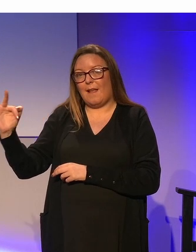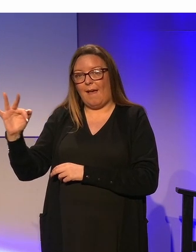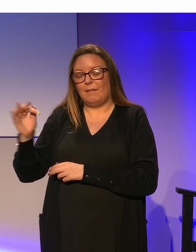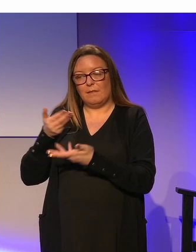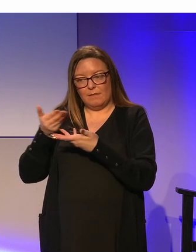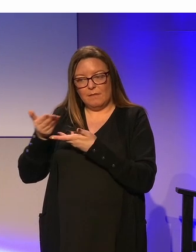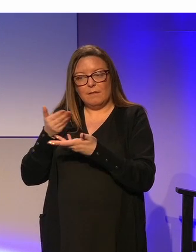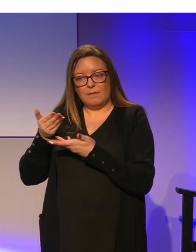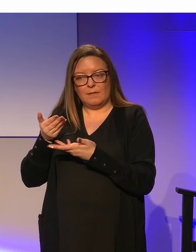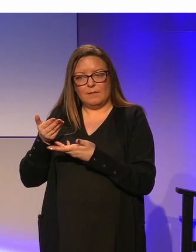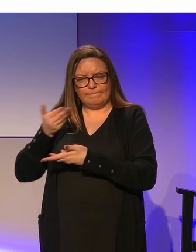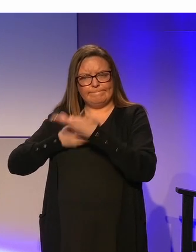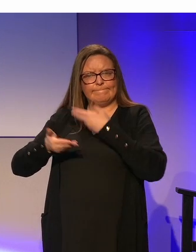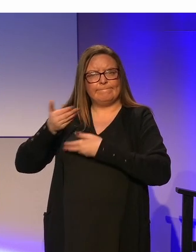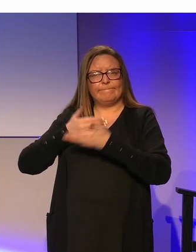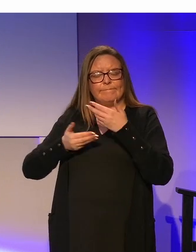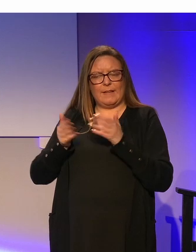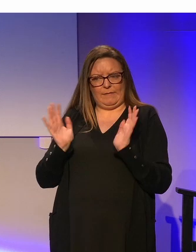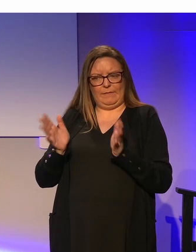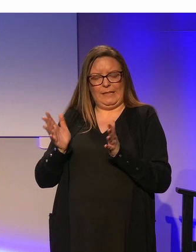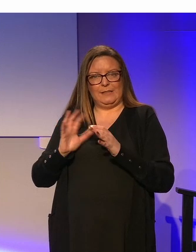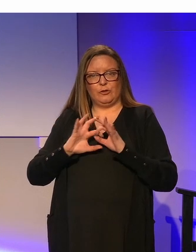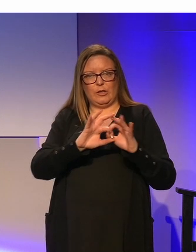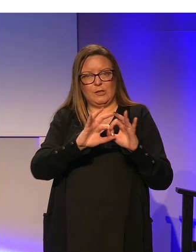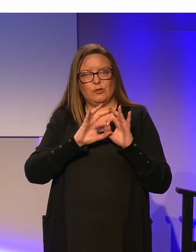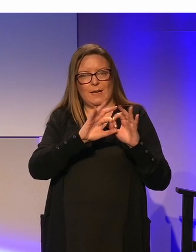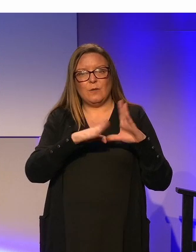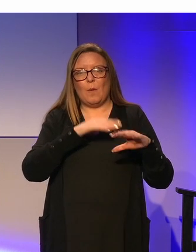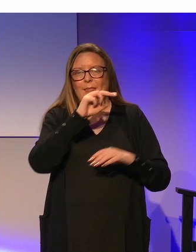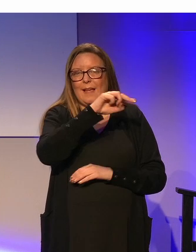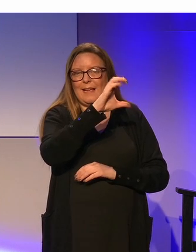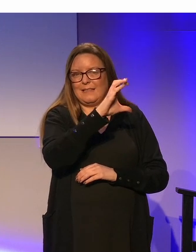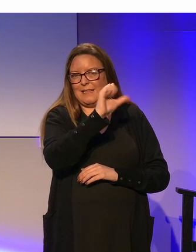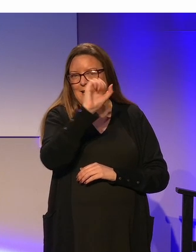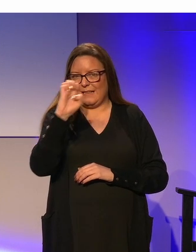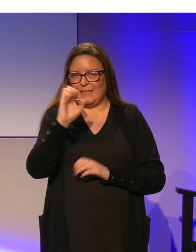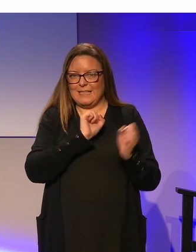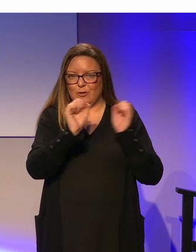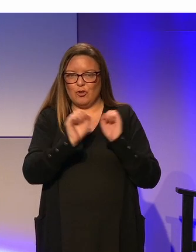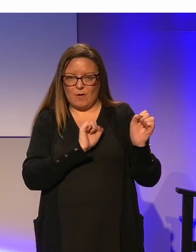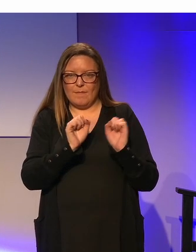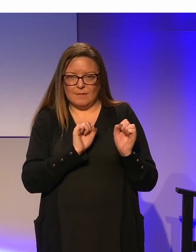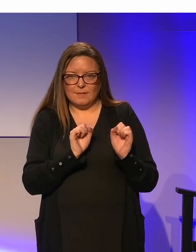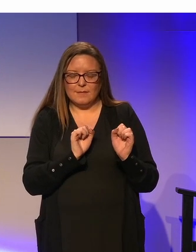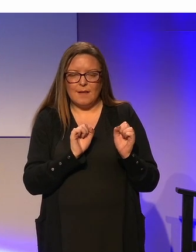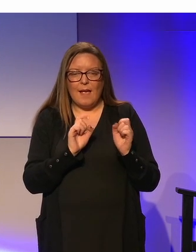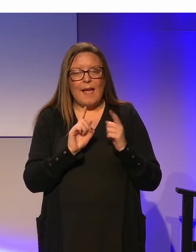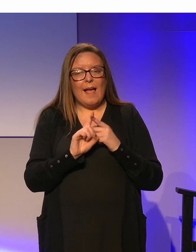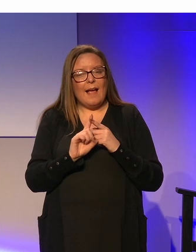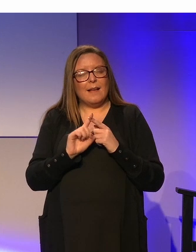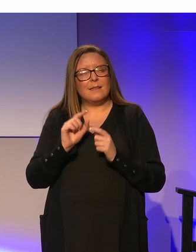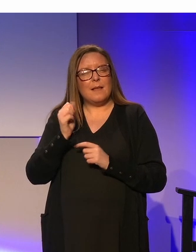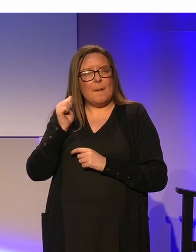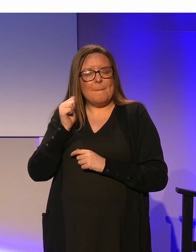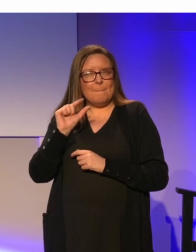of respondents were saying that they had had interaction with NCSE services, it was a